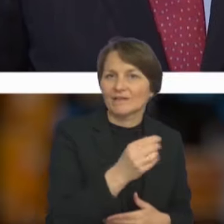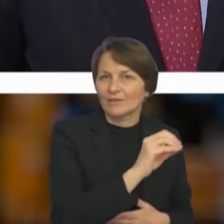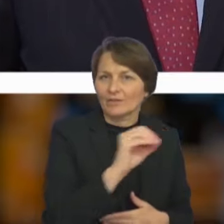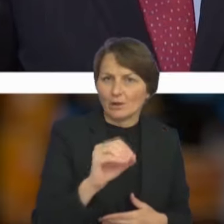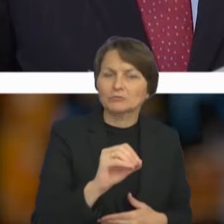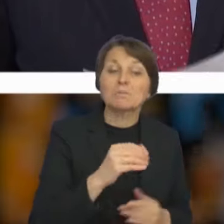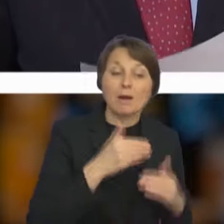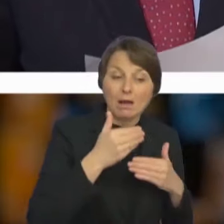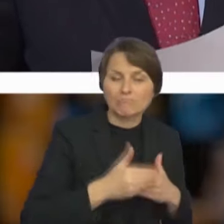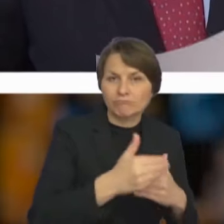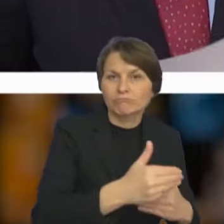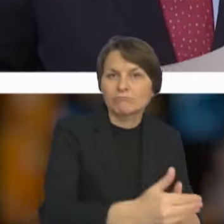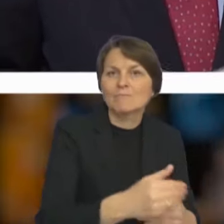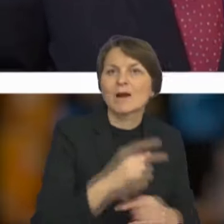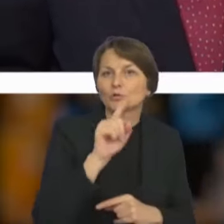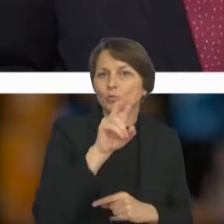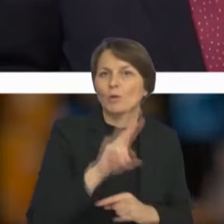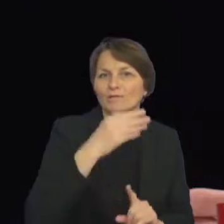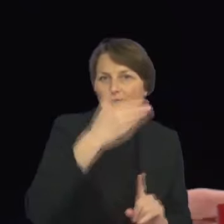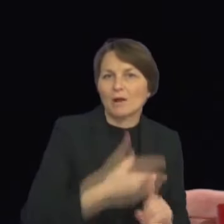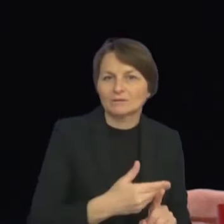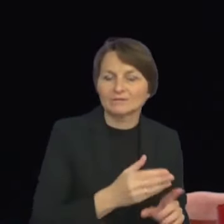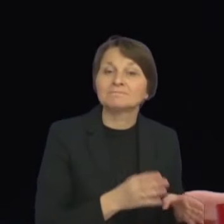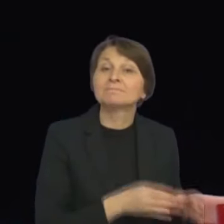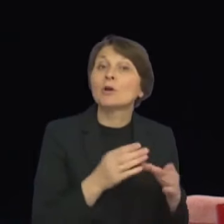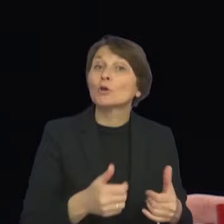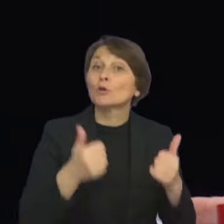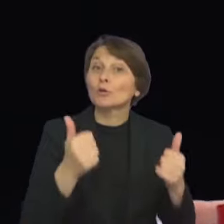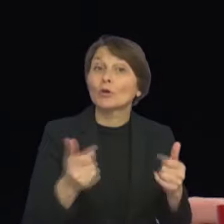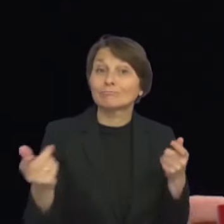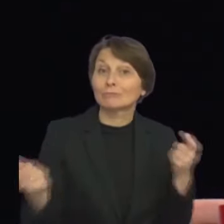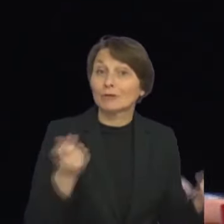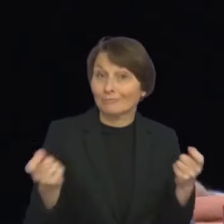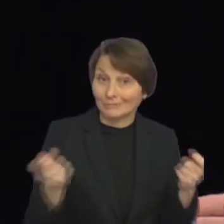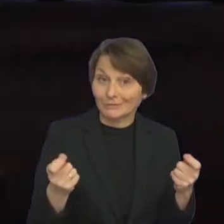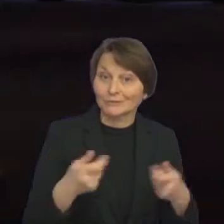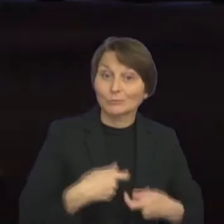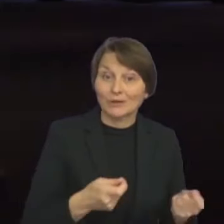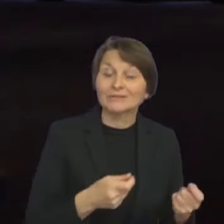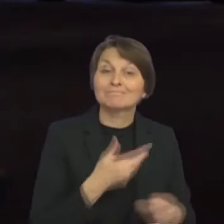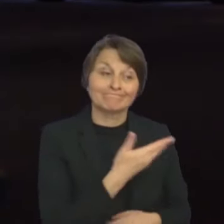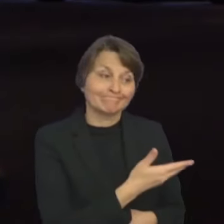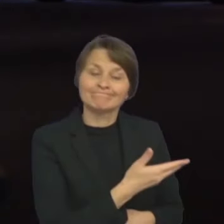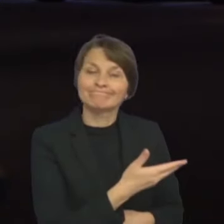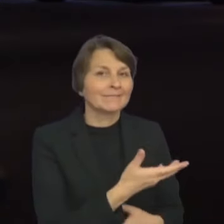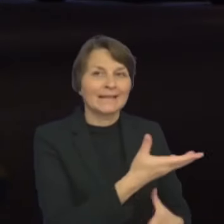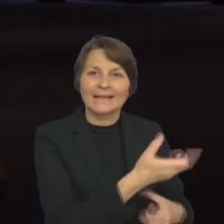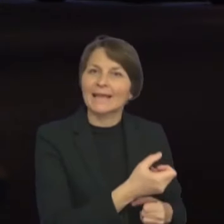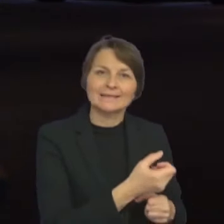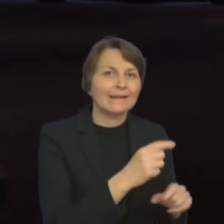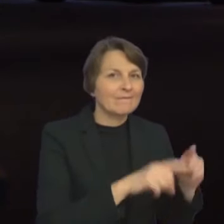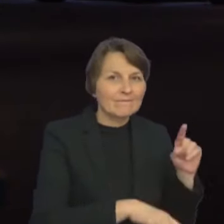installments. In accordance with good corporate governance practices, Mr. Sénard will not receive any variable or